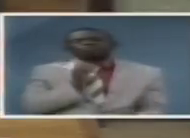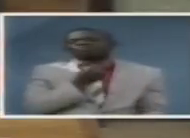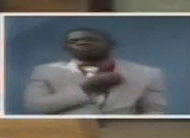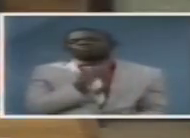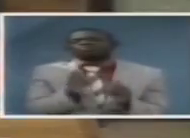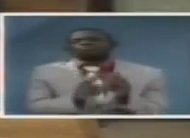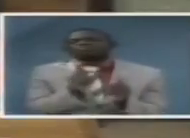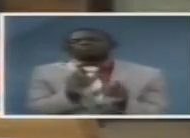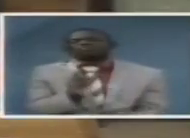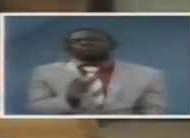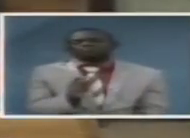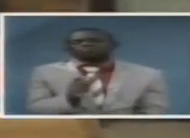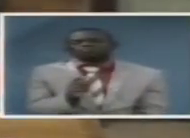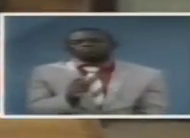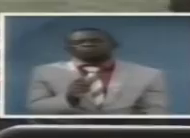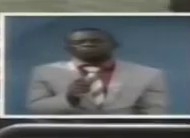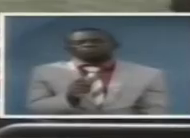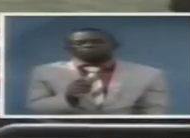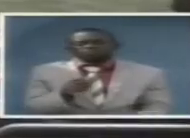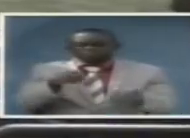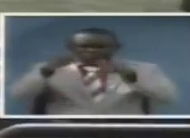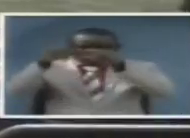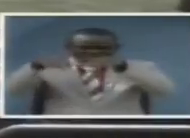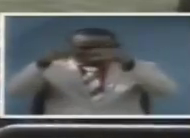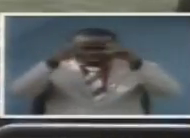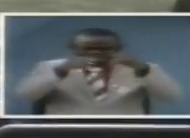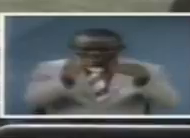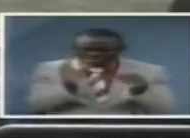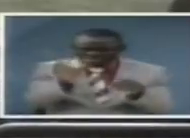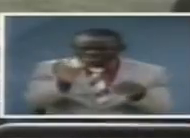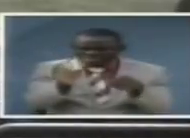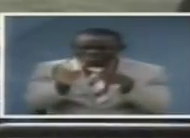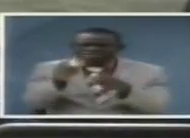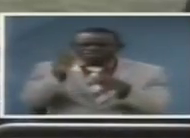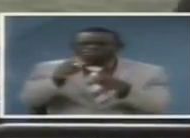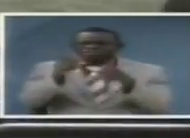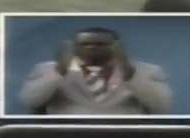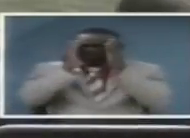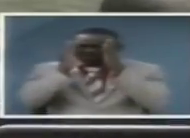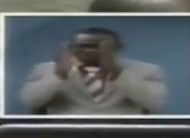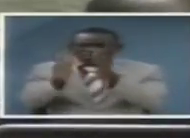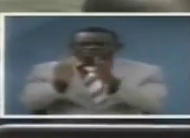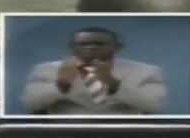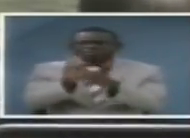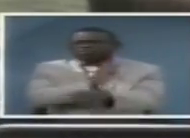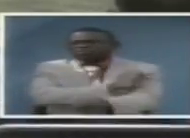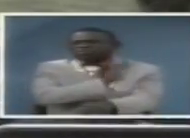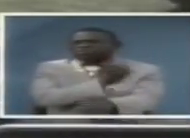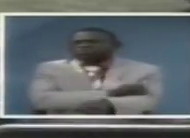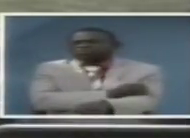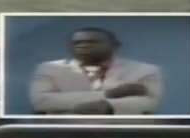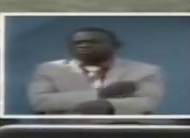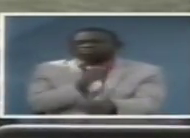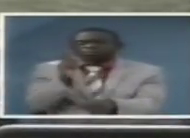business. Priority in the electricity subsector will be placed on increasing the energy mix through the promotion